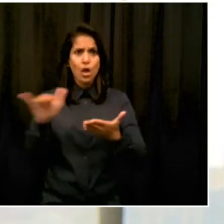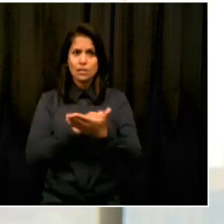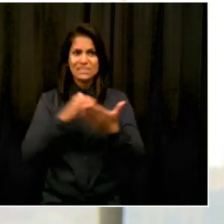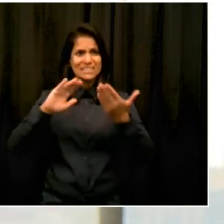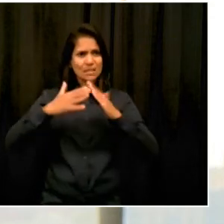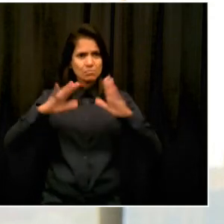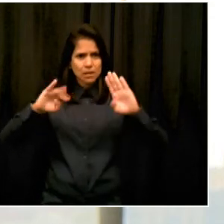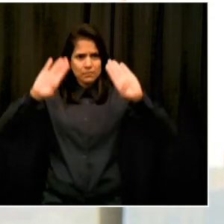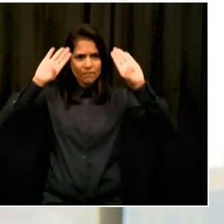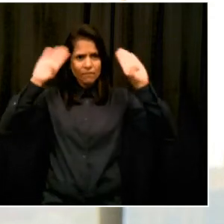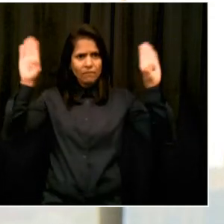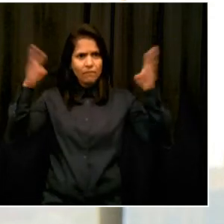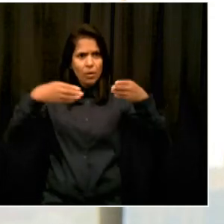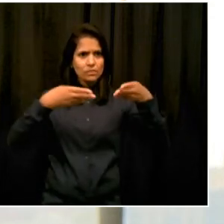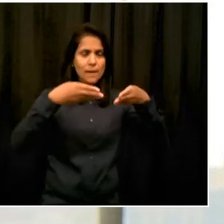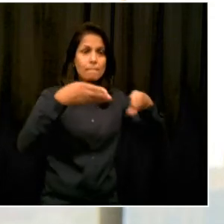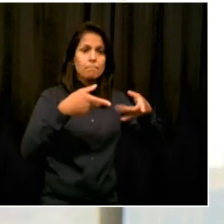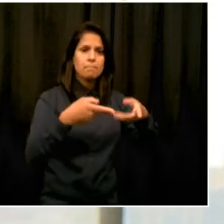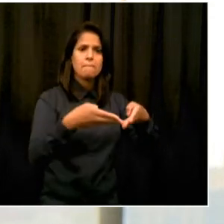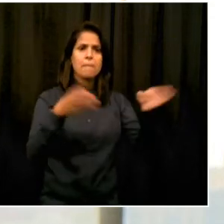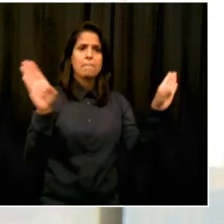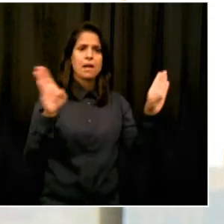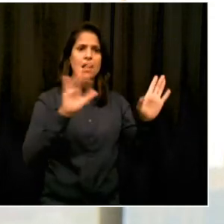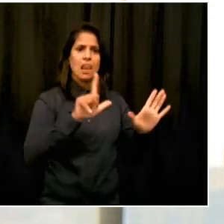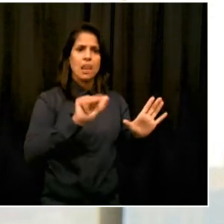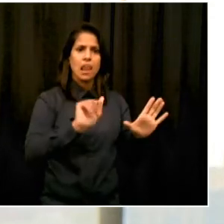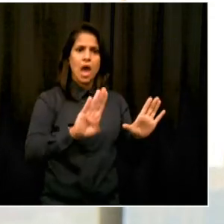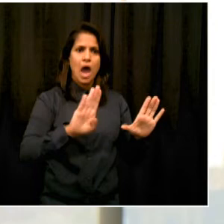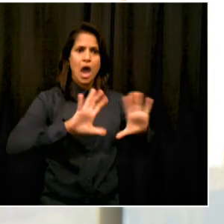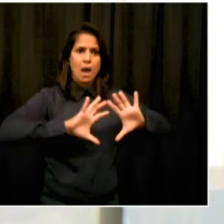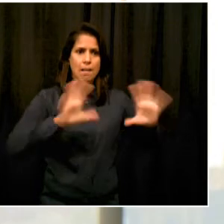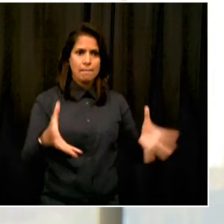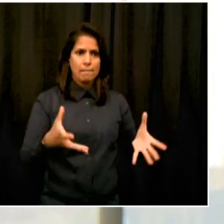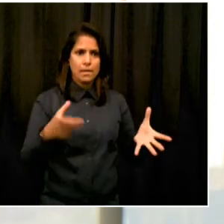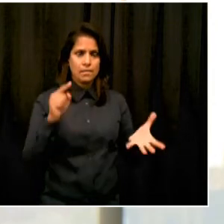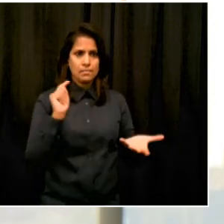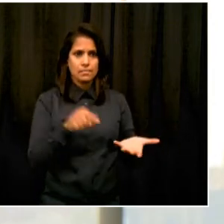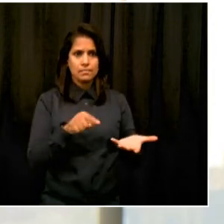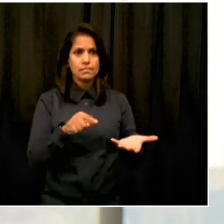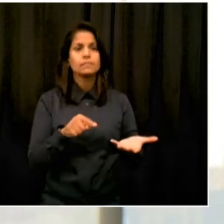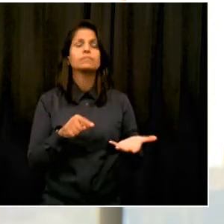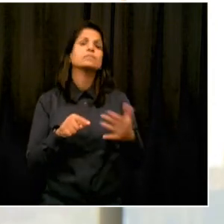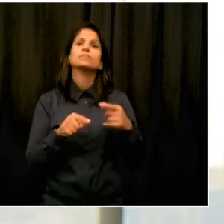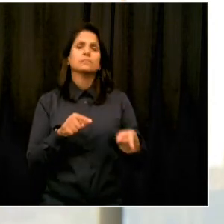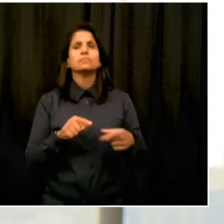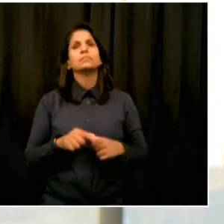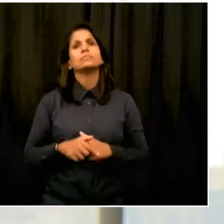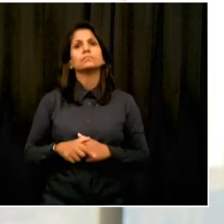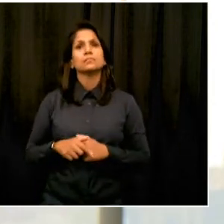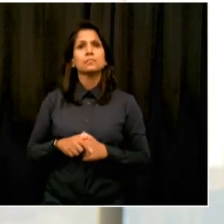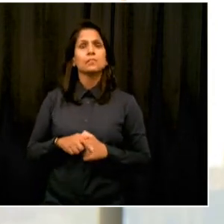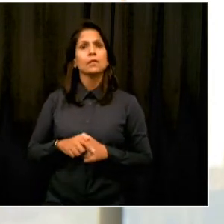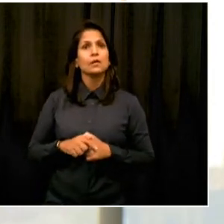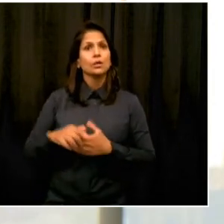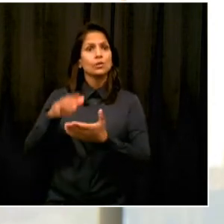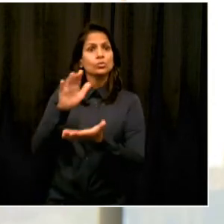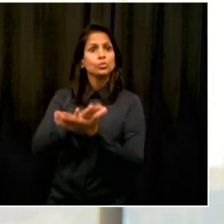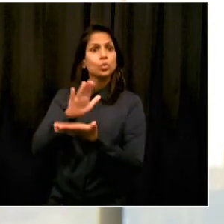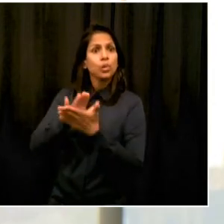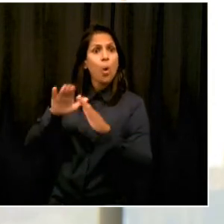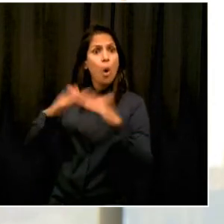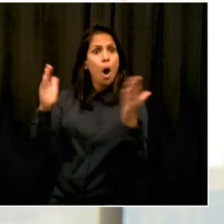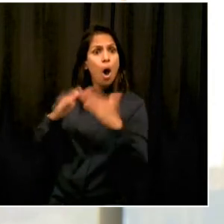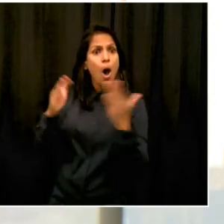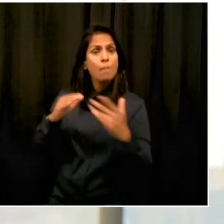opening schools. The public testing has been pretty good in terms of fast turnaround. The private has really varied according